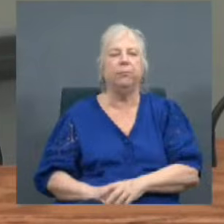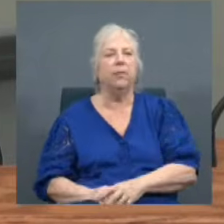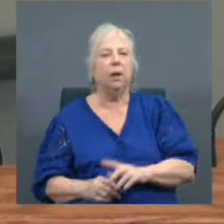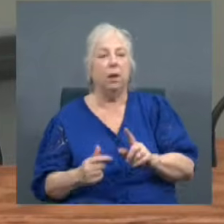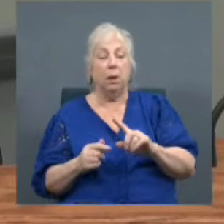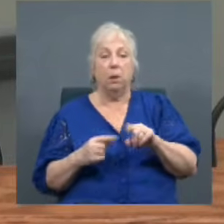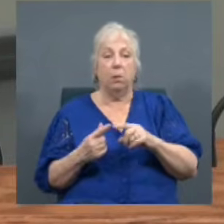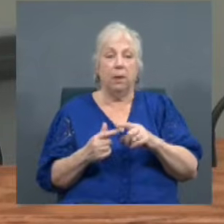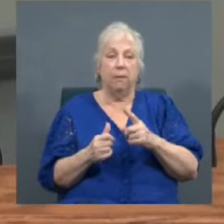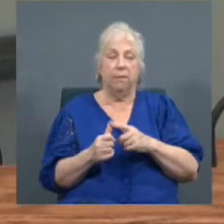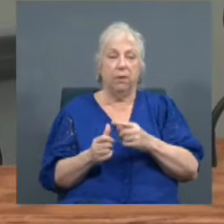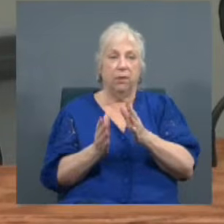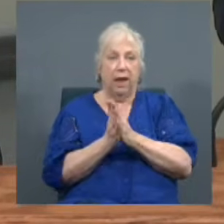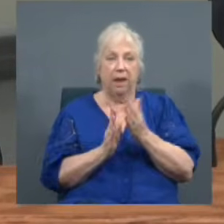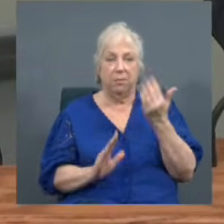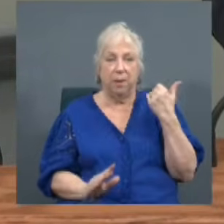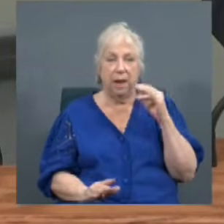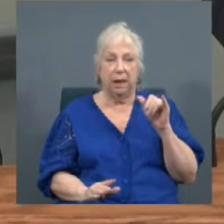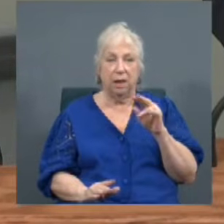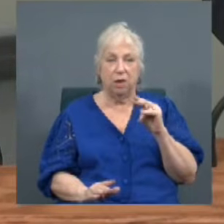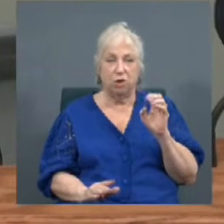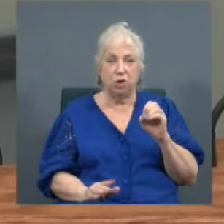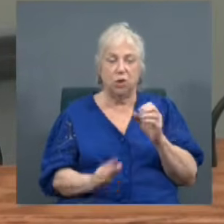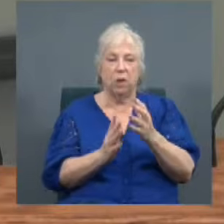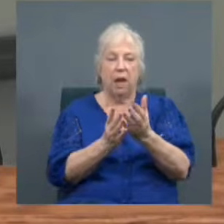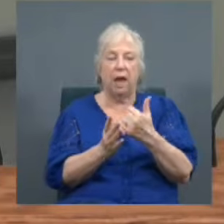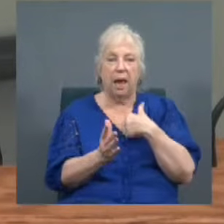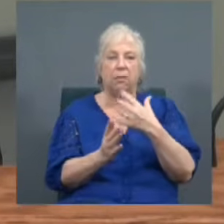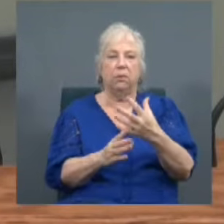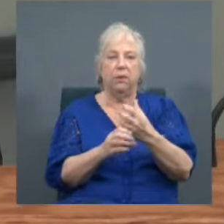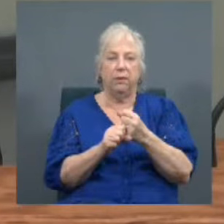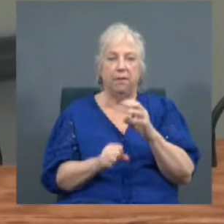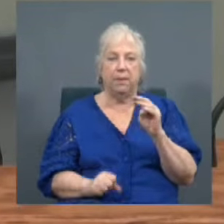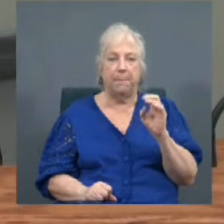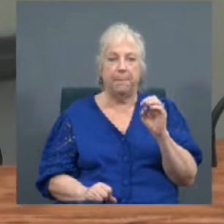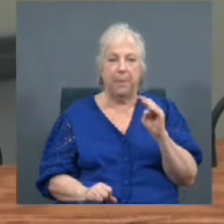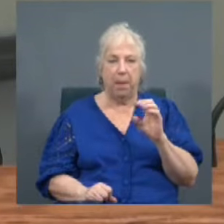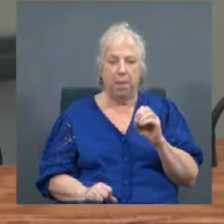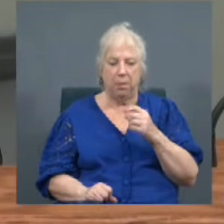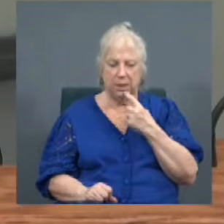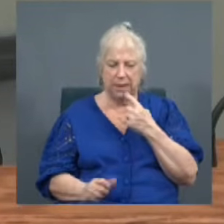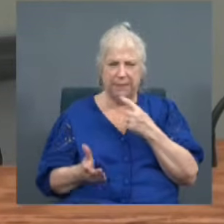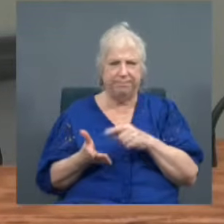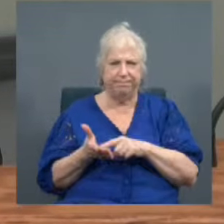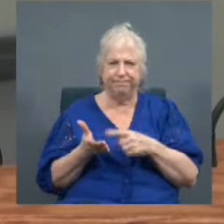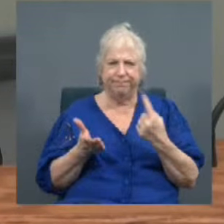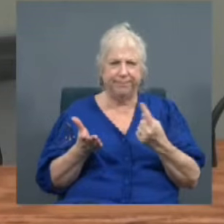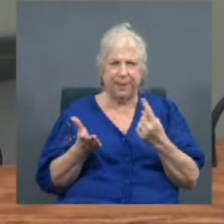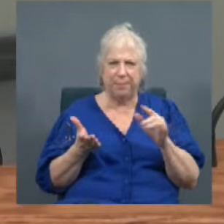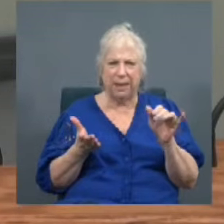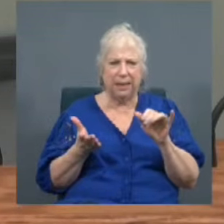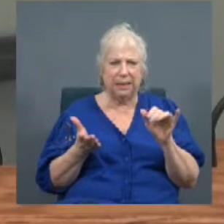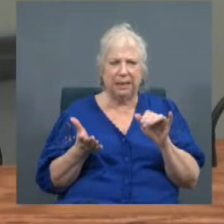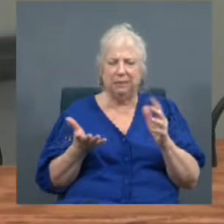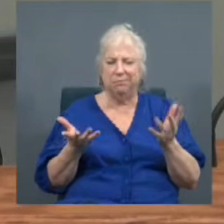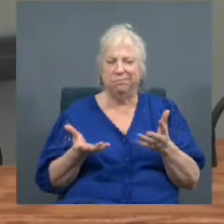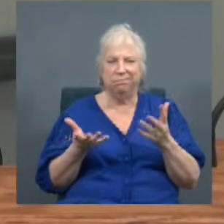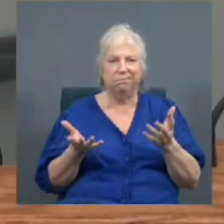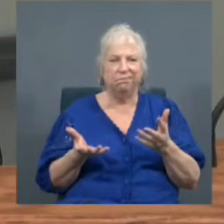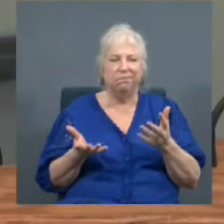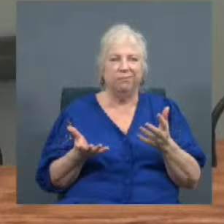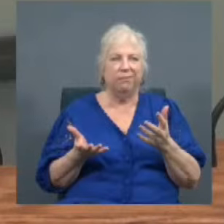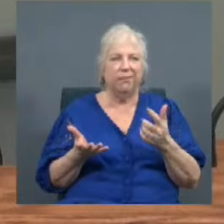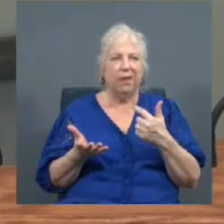June, I got a memo that said something to the fact of, I